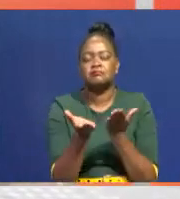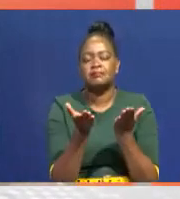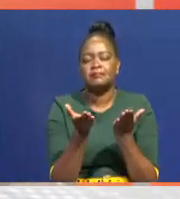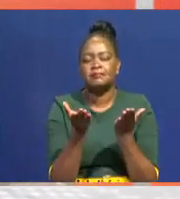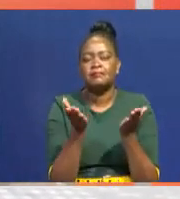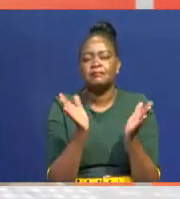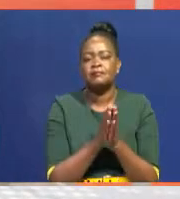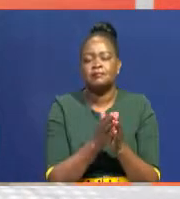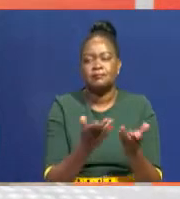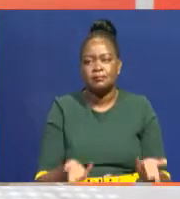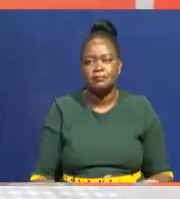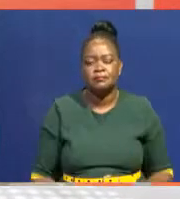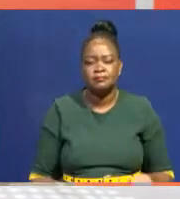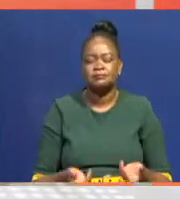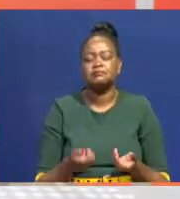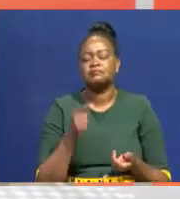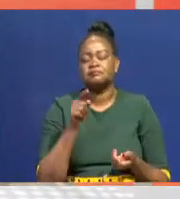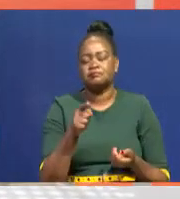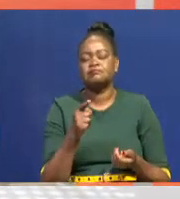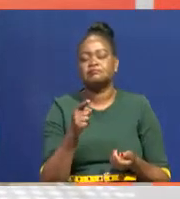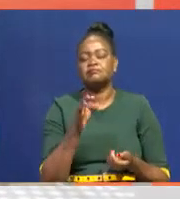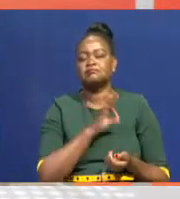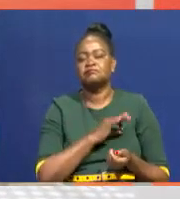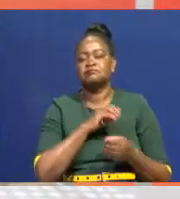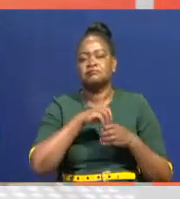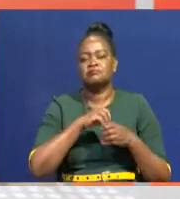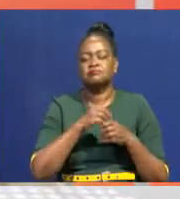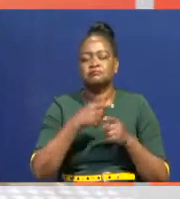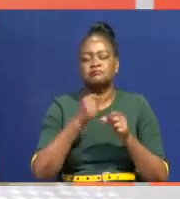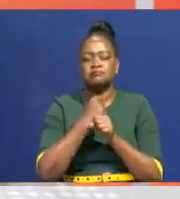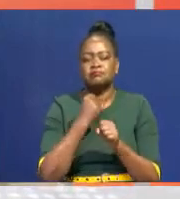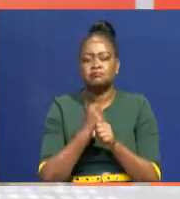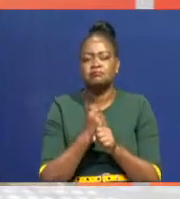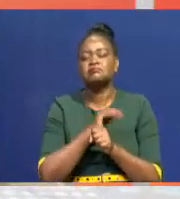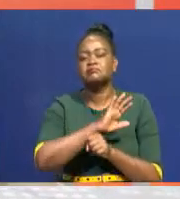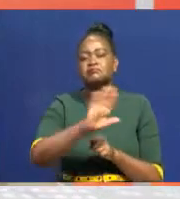and the return on investment arising from the operations in those particular areas. Mm-hmm.